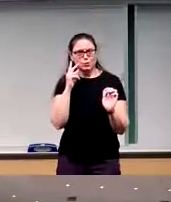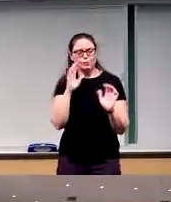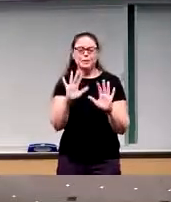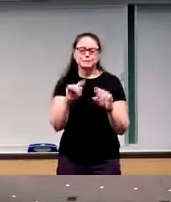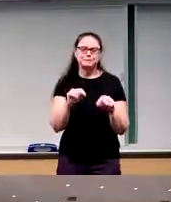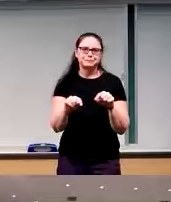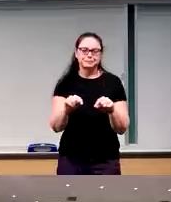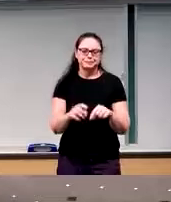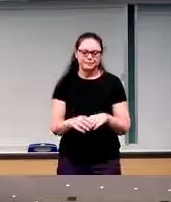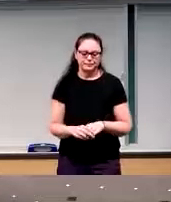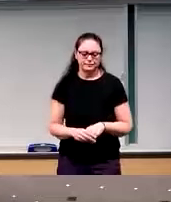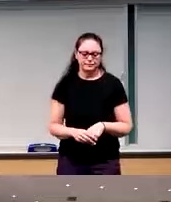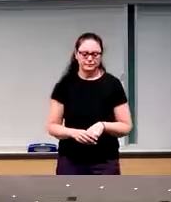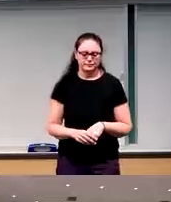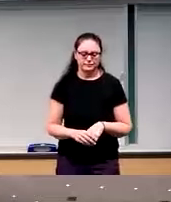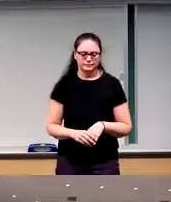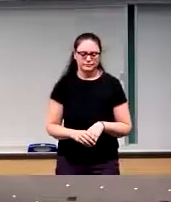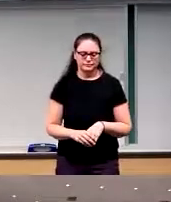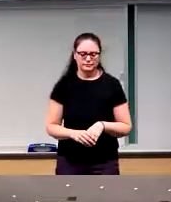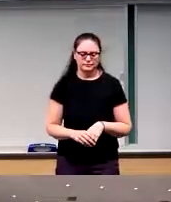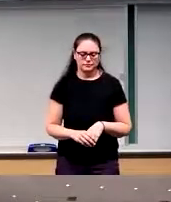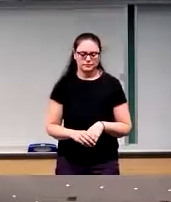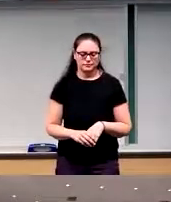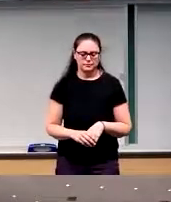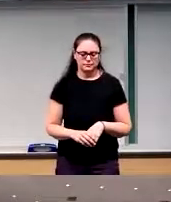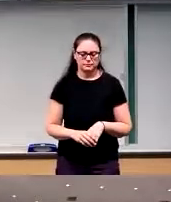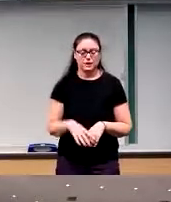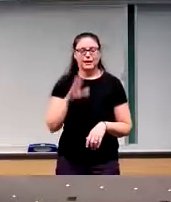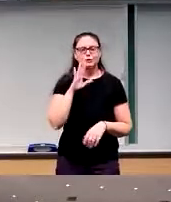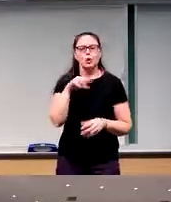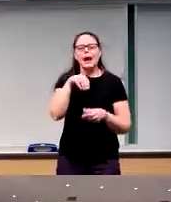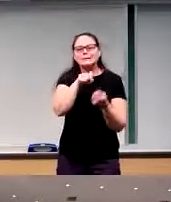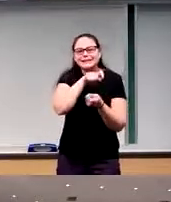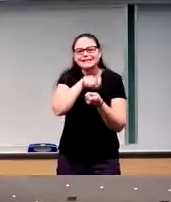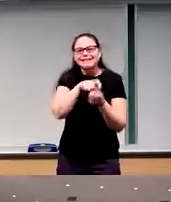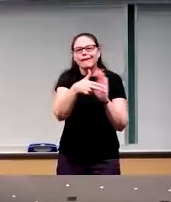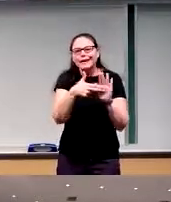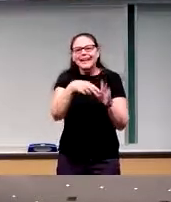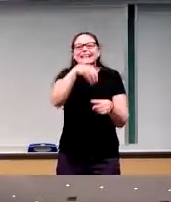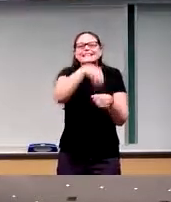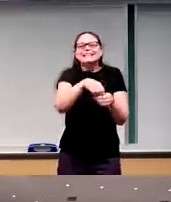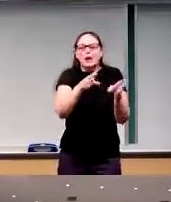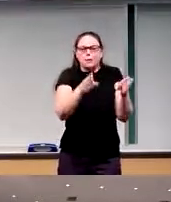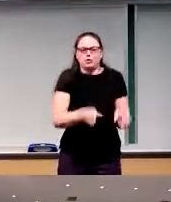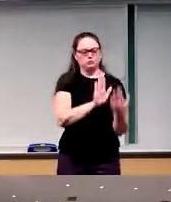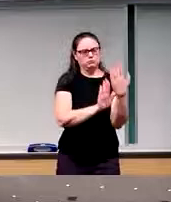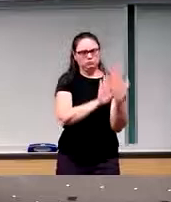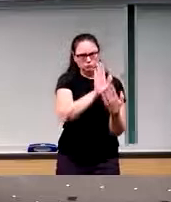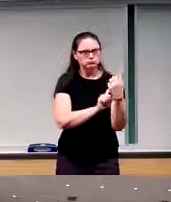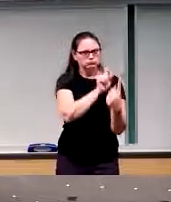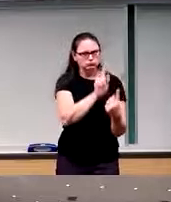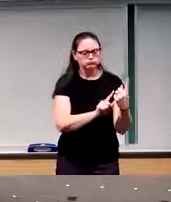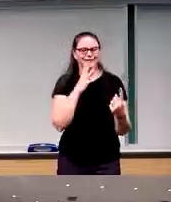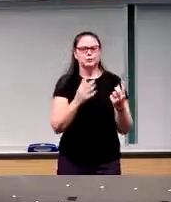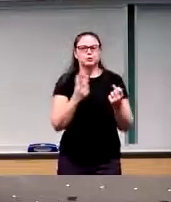showed, I think I pointed out are in person. It says in person time. And to sort of get an understanding of how